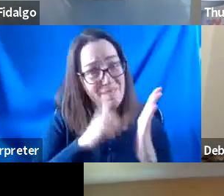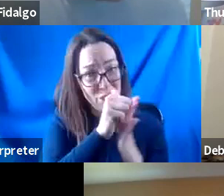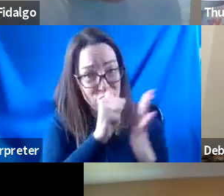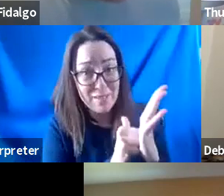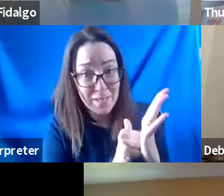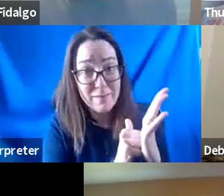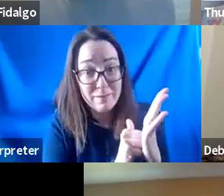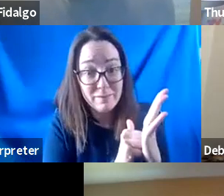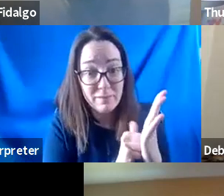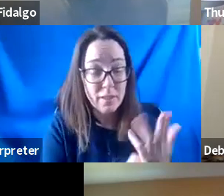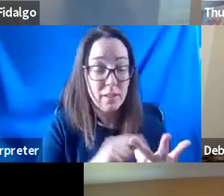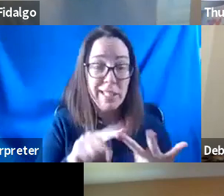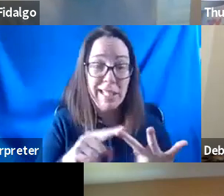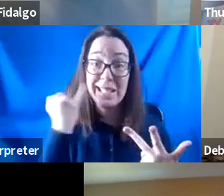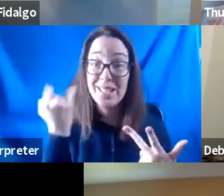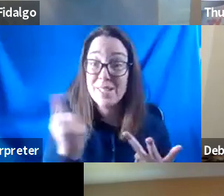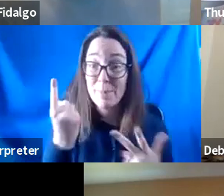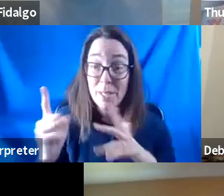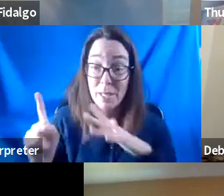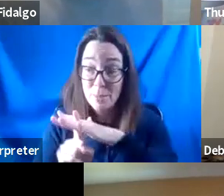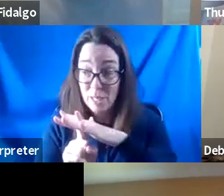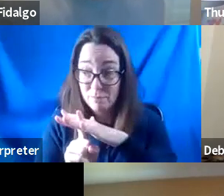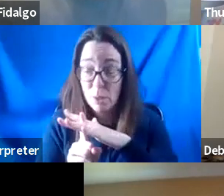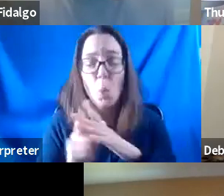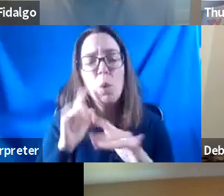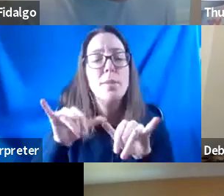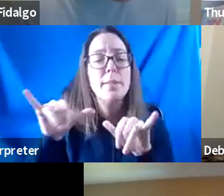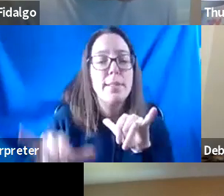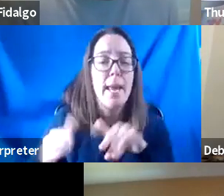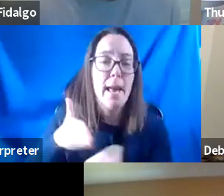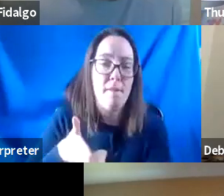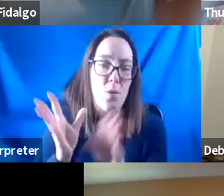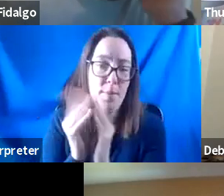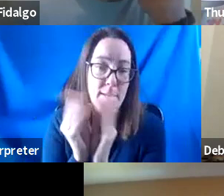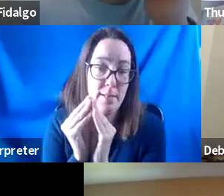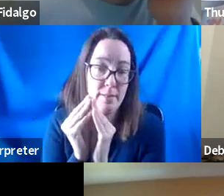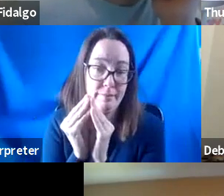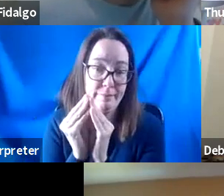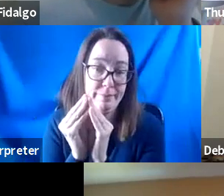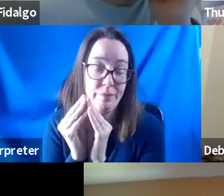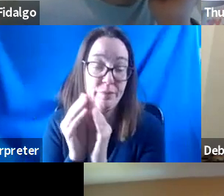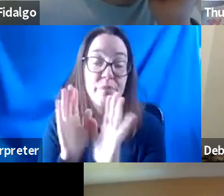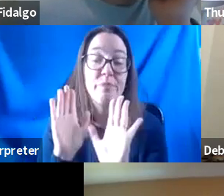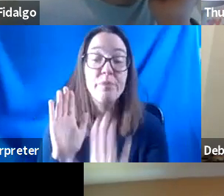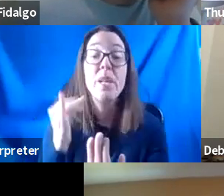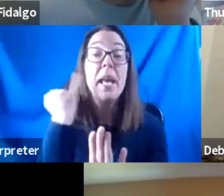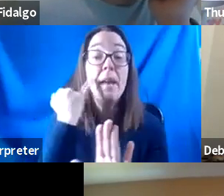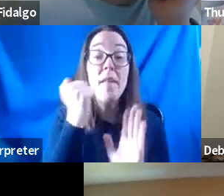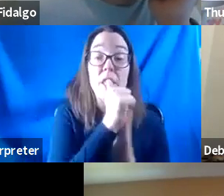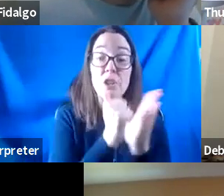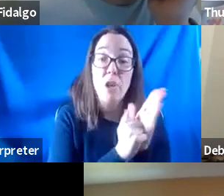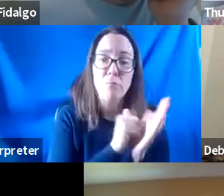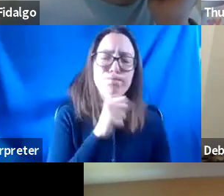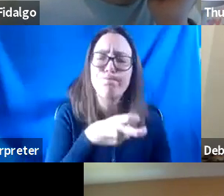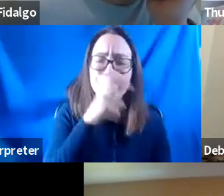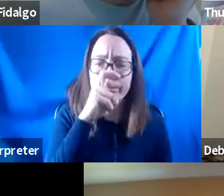at the end and we'll talk about it. You can try that. If the agenda is not that tight, if it's not that rigid, if you don't